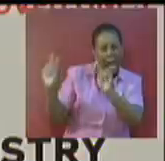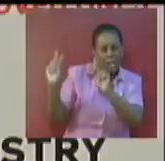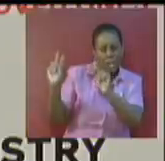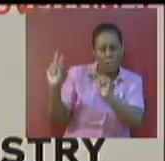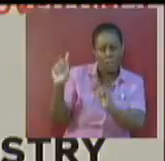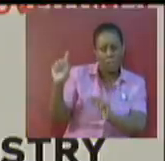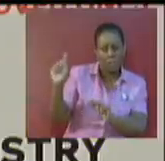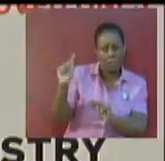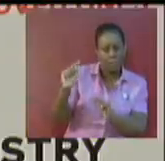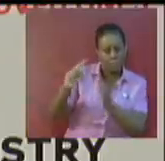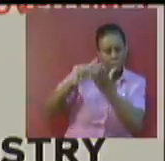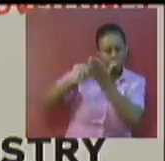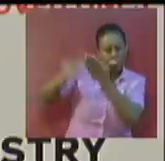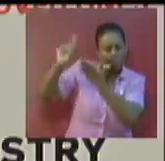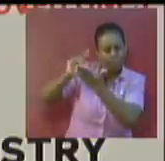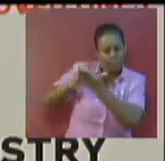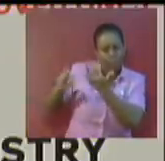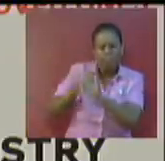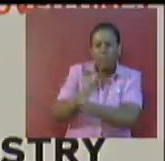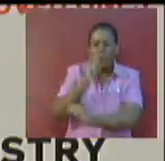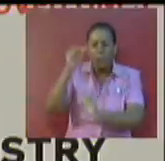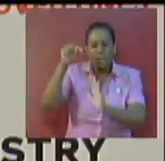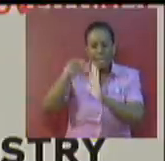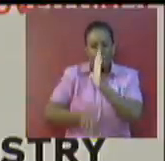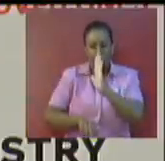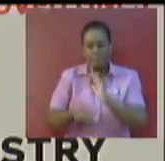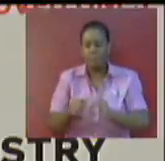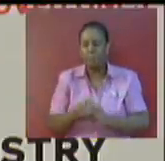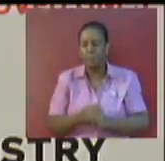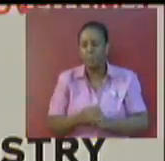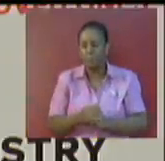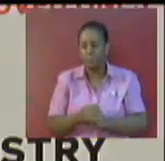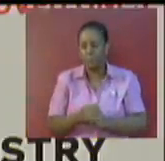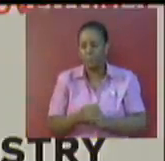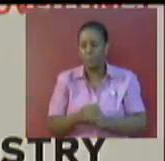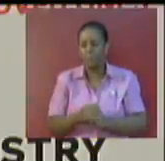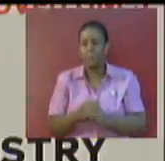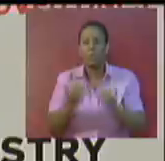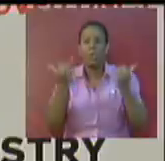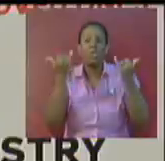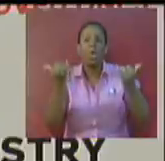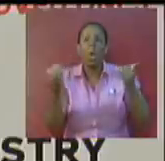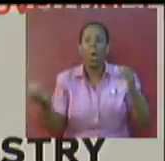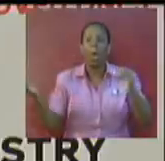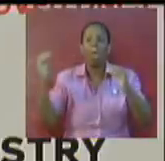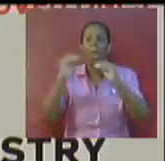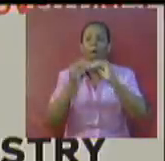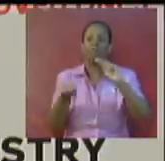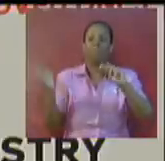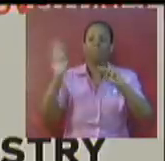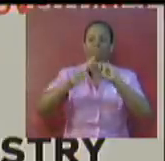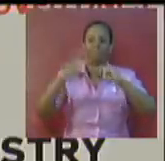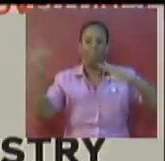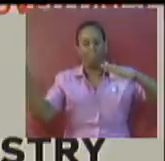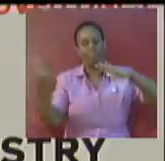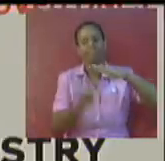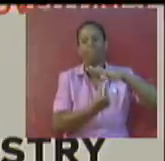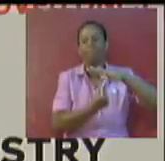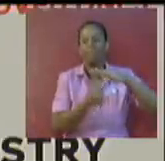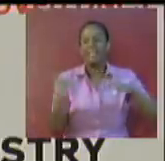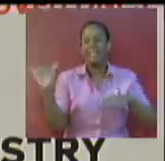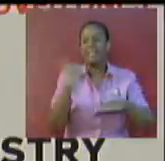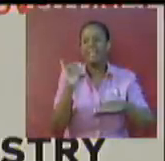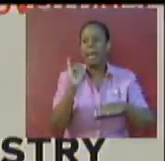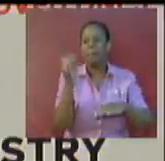UK variant. So we actually extended the quarantine period in state or state supervised to 14 days at that point. We maintain for